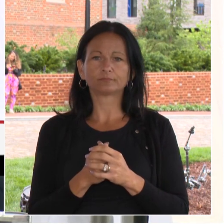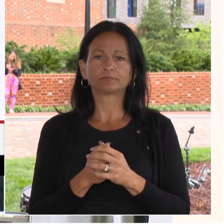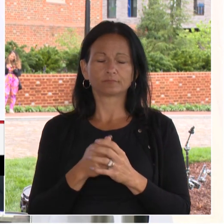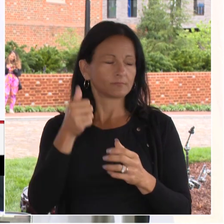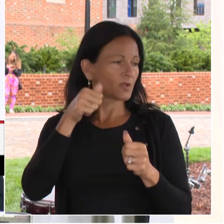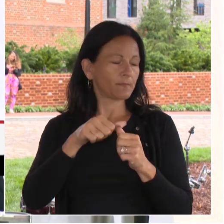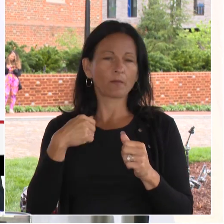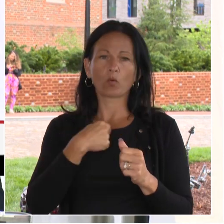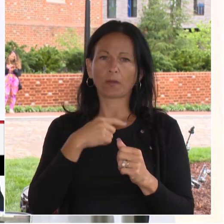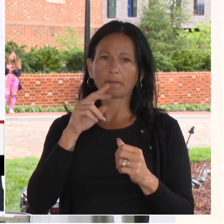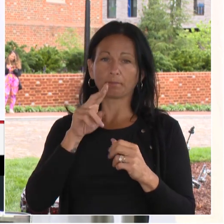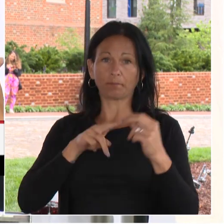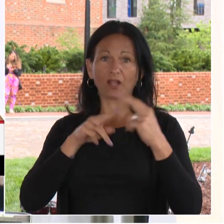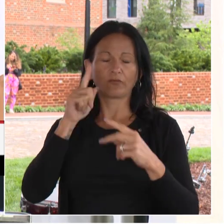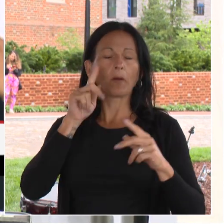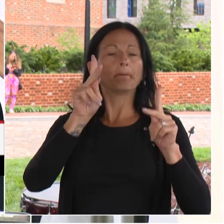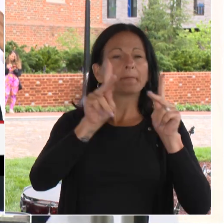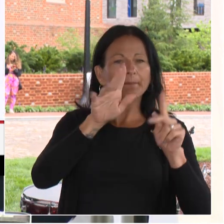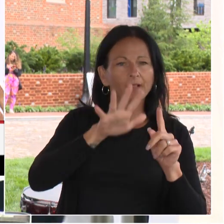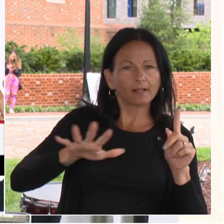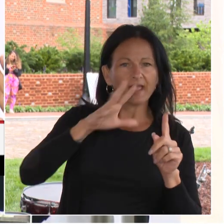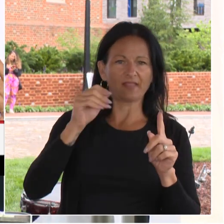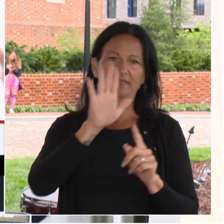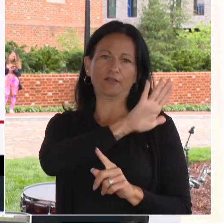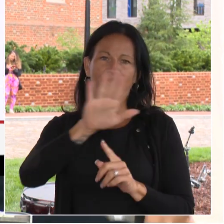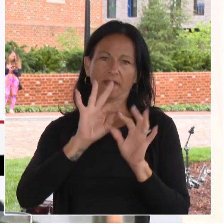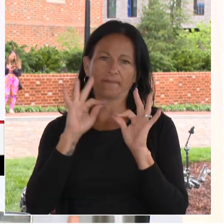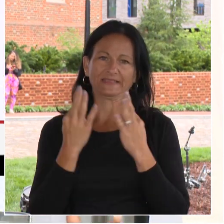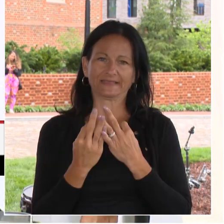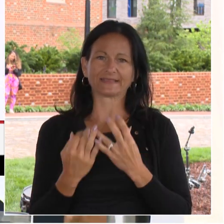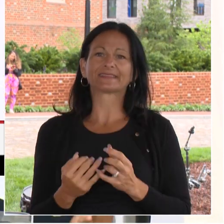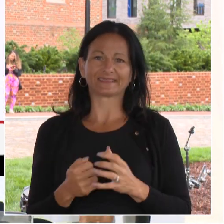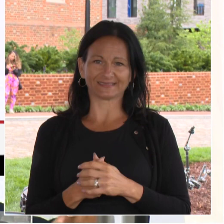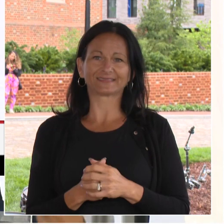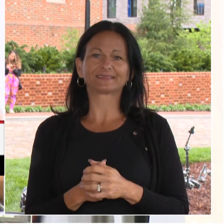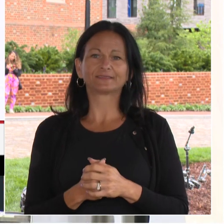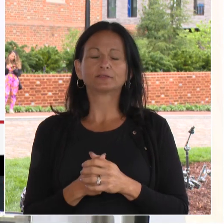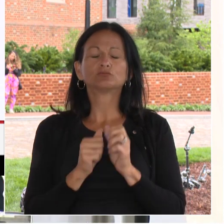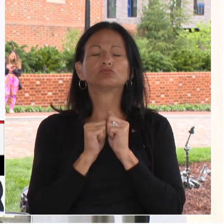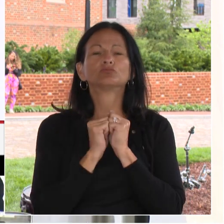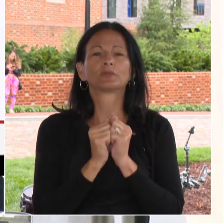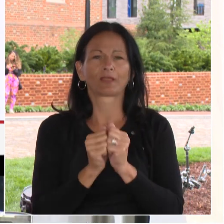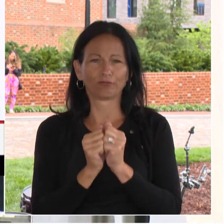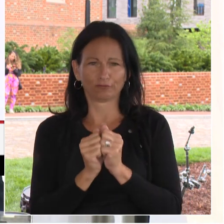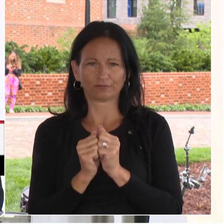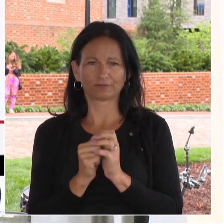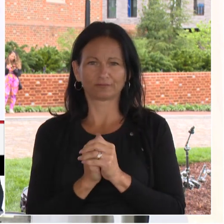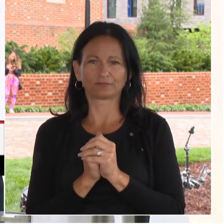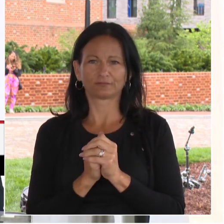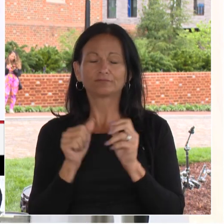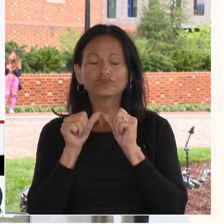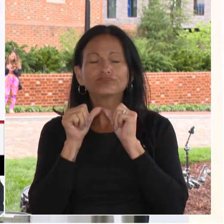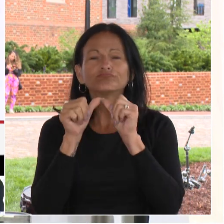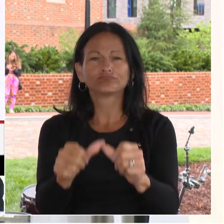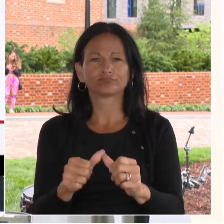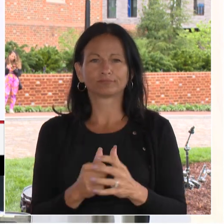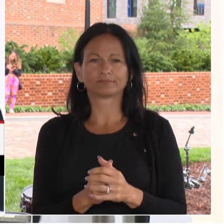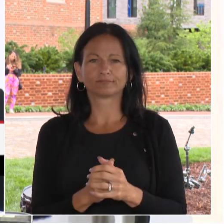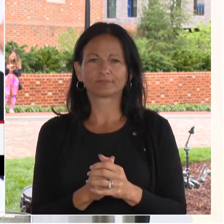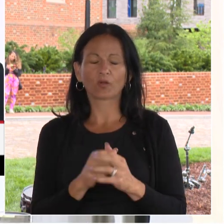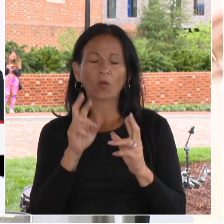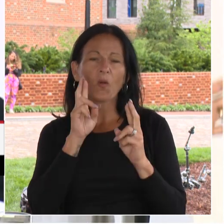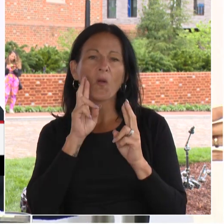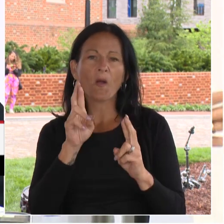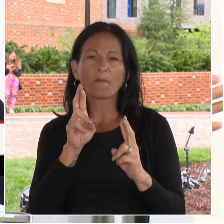hope that that sense of connection carries on as City Ridge becomes a part of the broader DC community. So